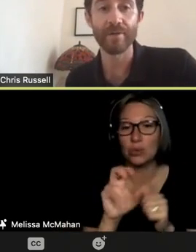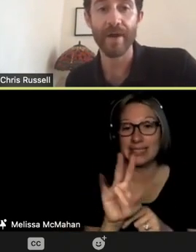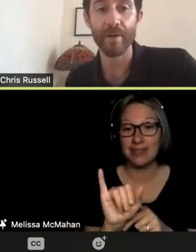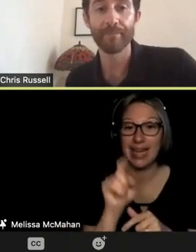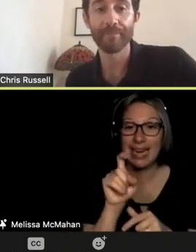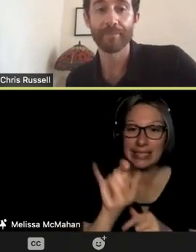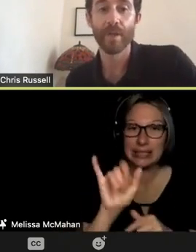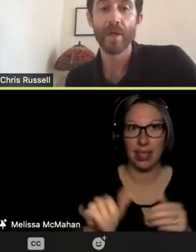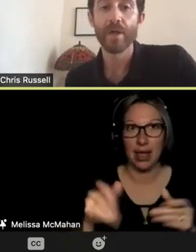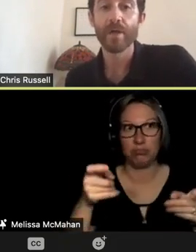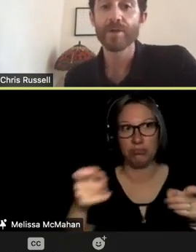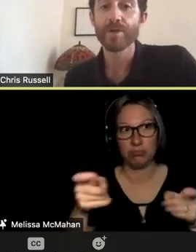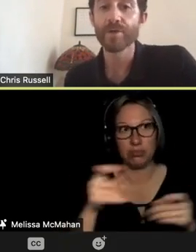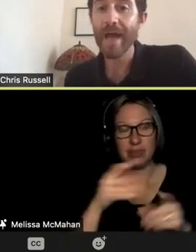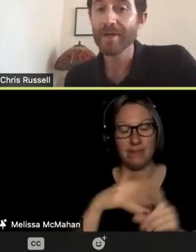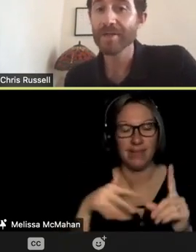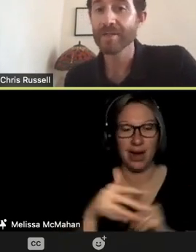controlled of an environment.